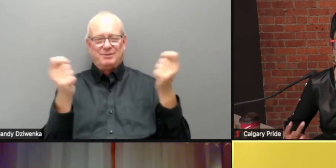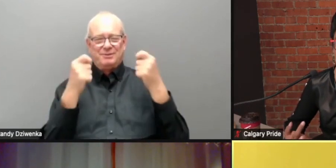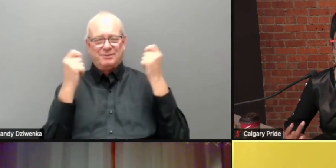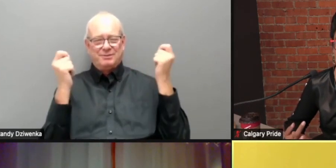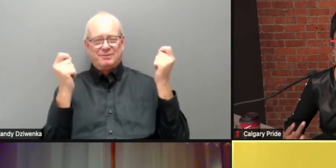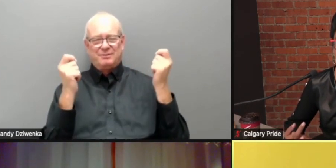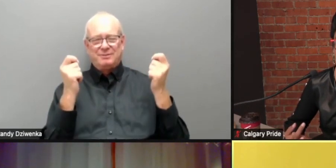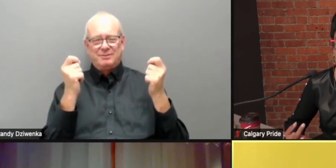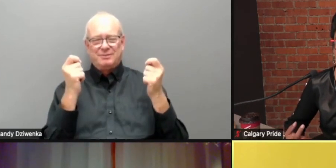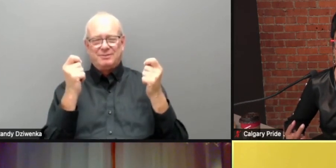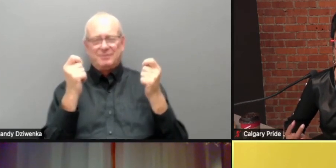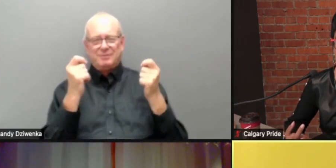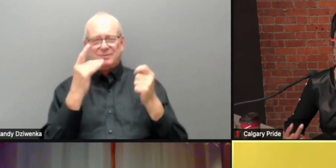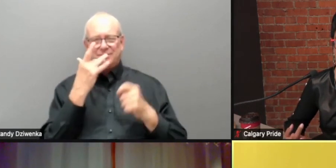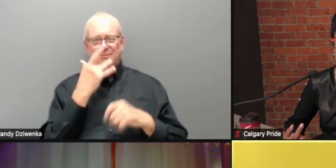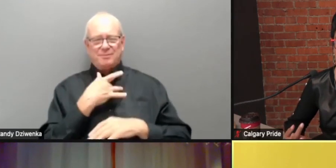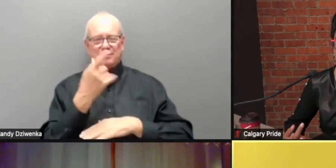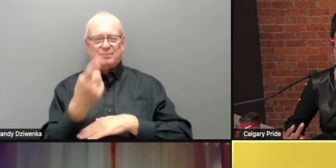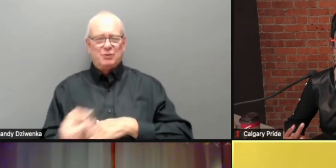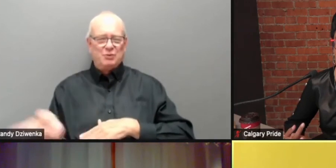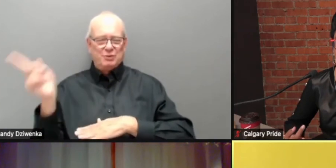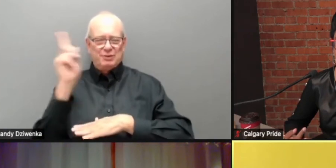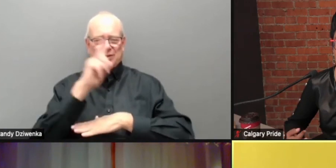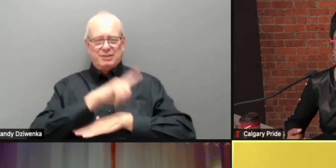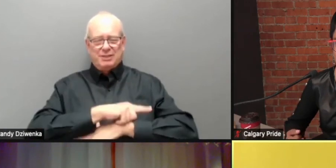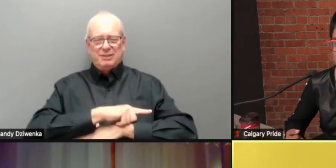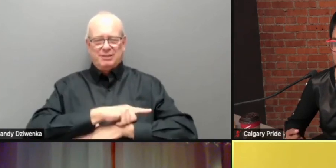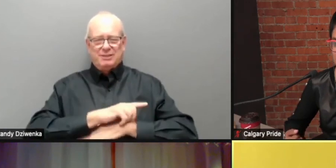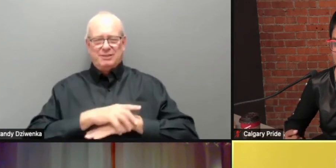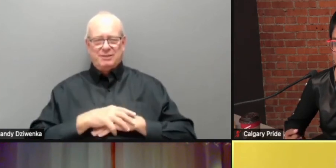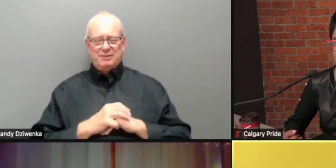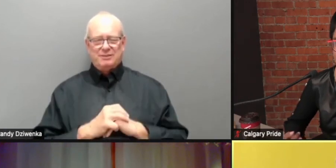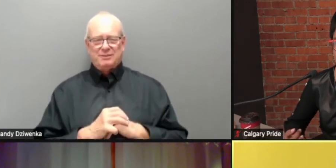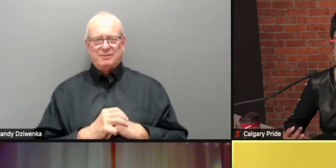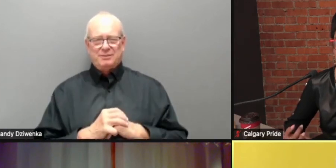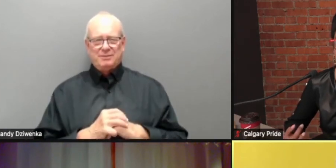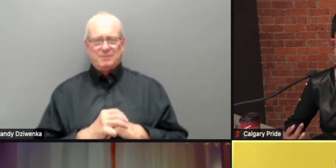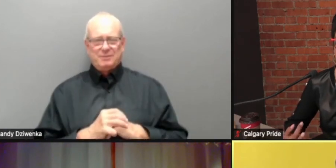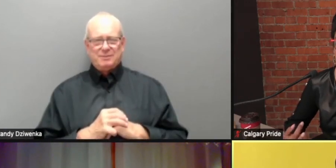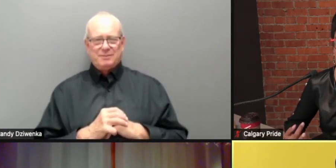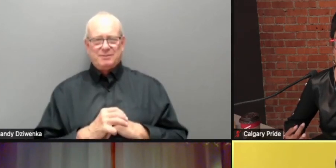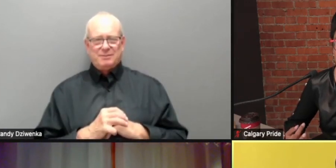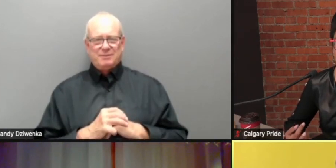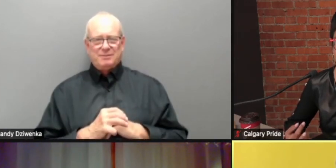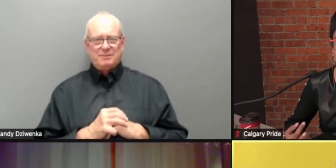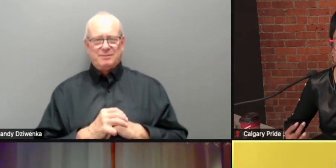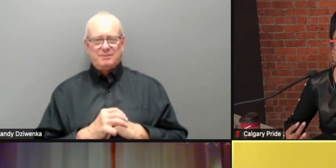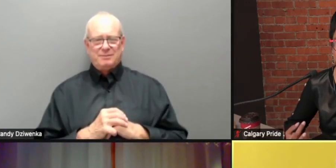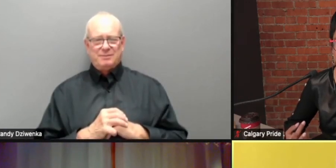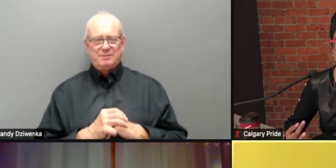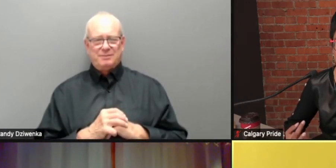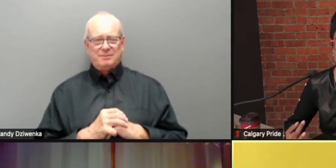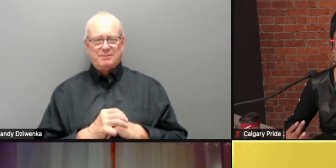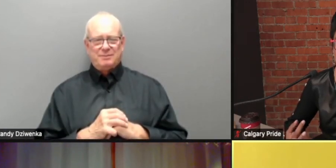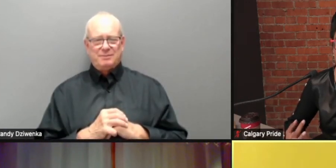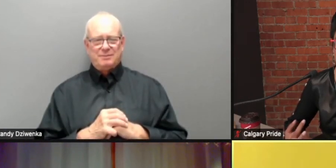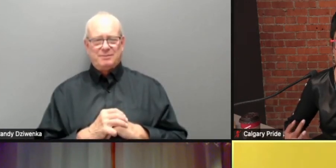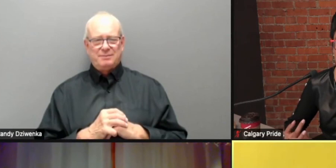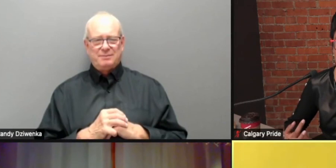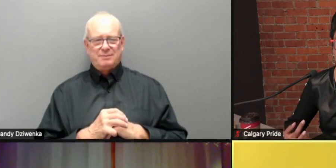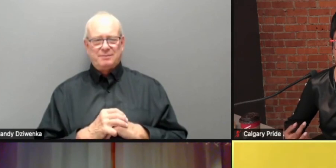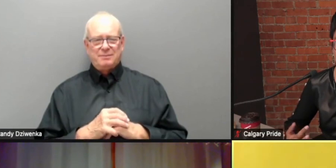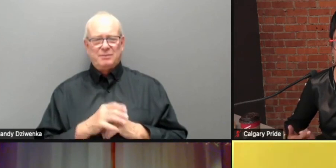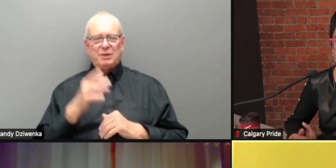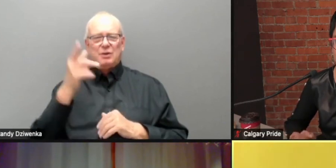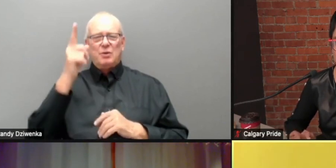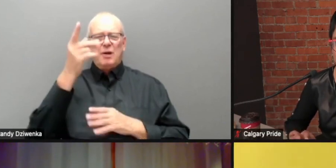pointed out, it was celebrating our one of our god Krishna's birthday, which prompted us maybe to